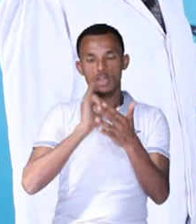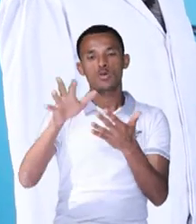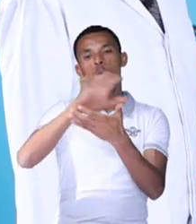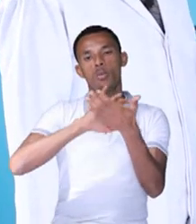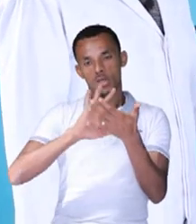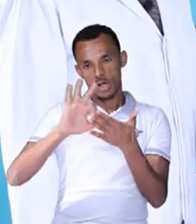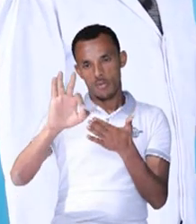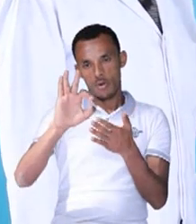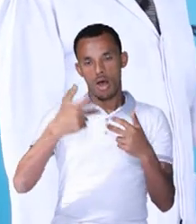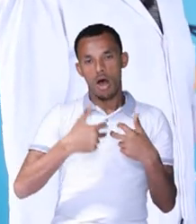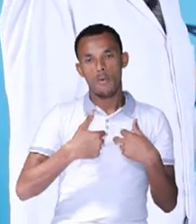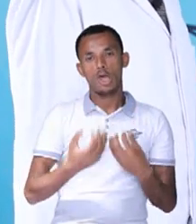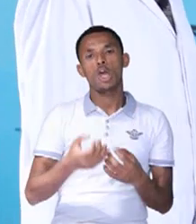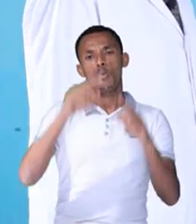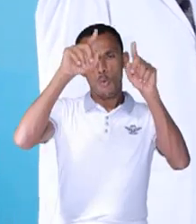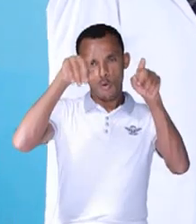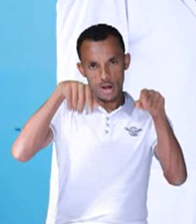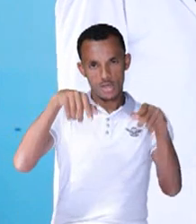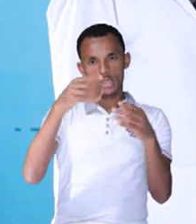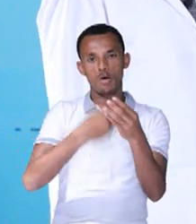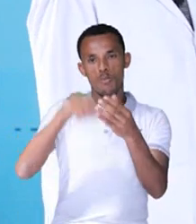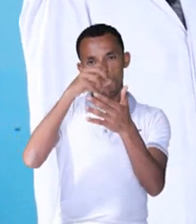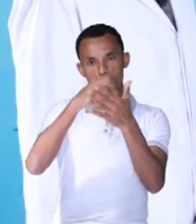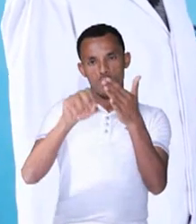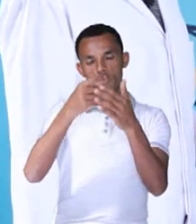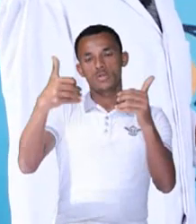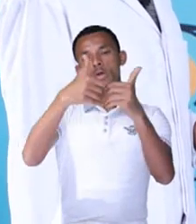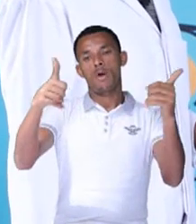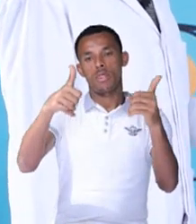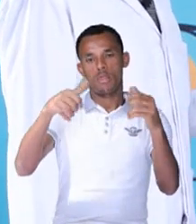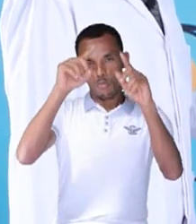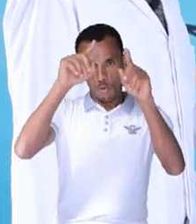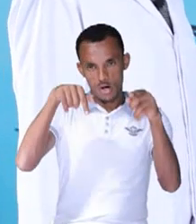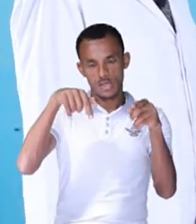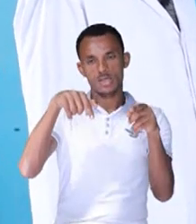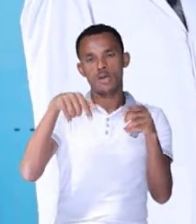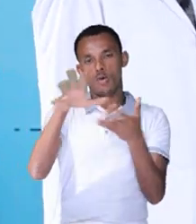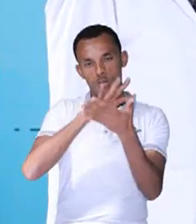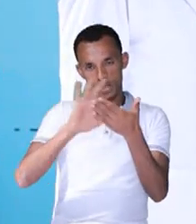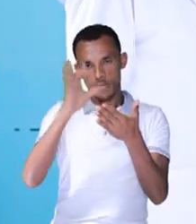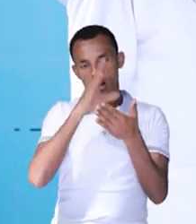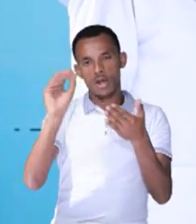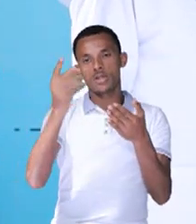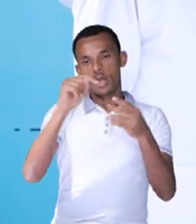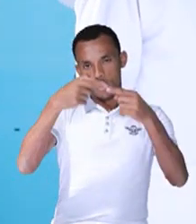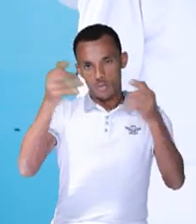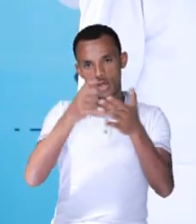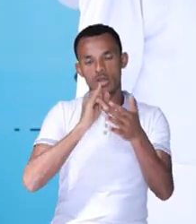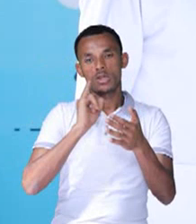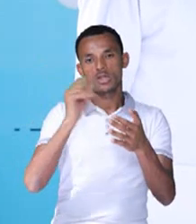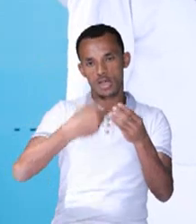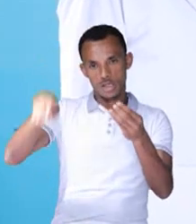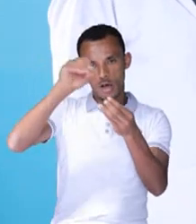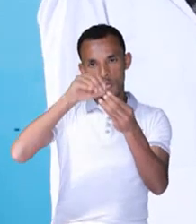complex number having modulus, the product of the separate modulus of the complex numbers, and the argument, it is